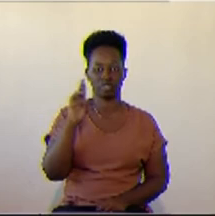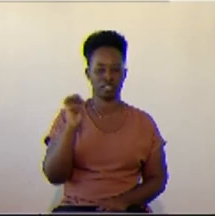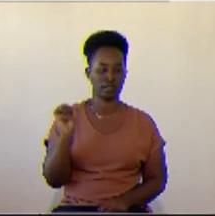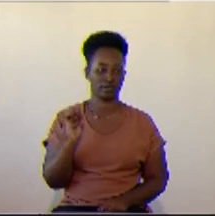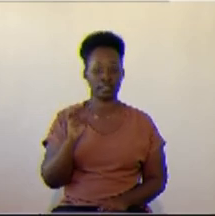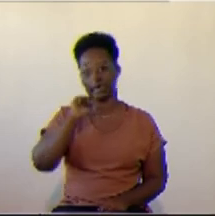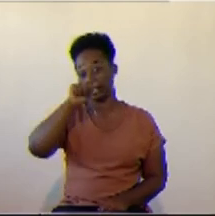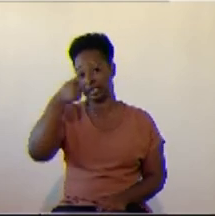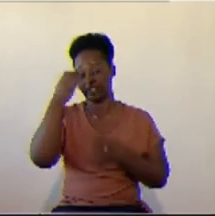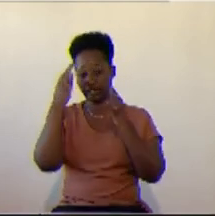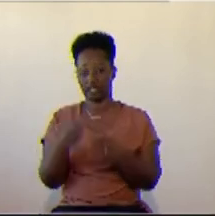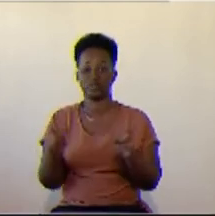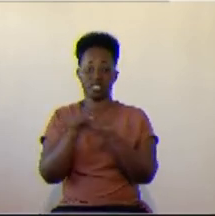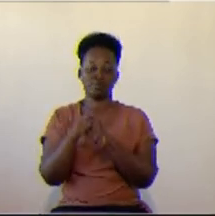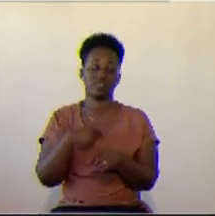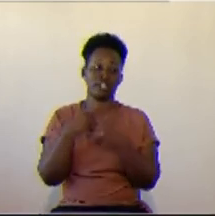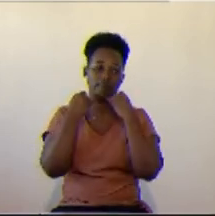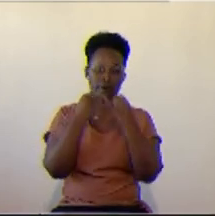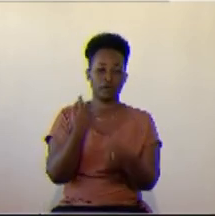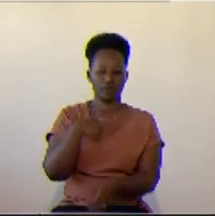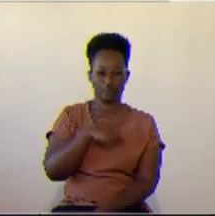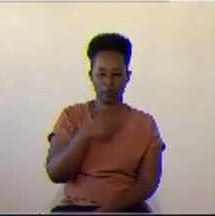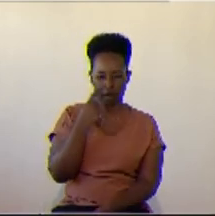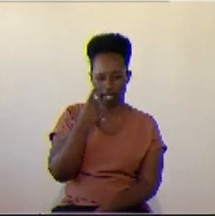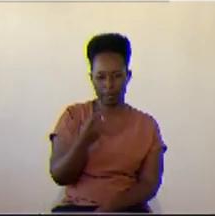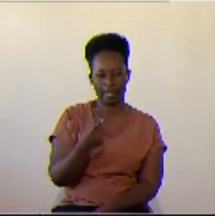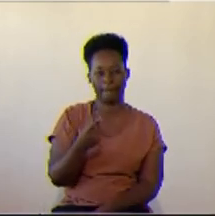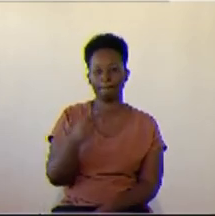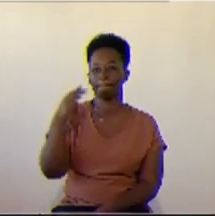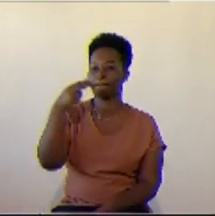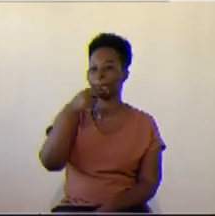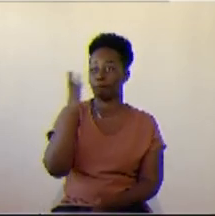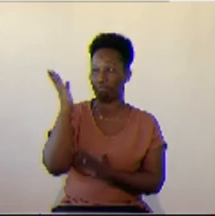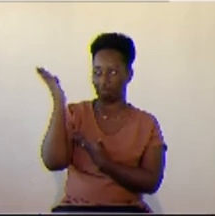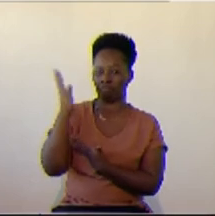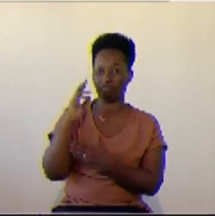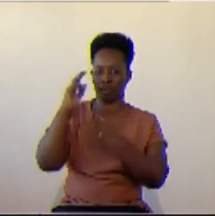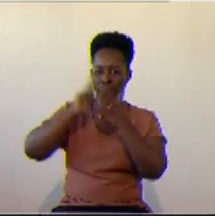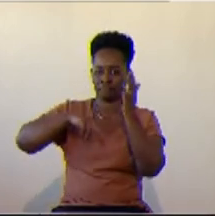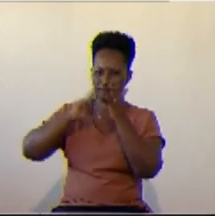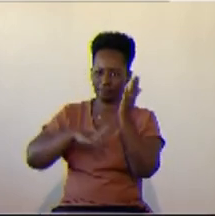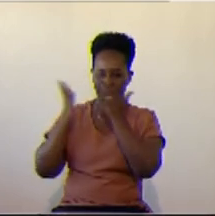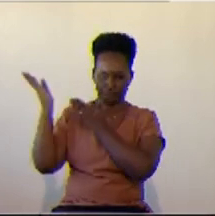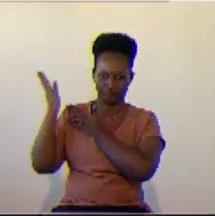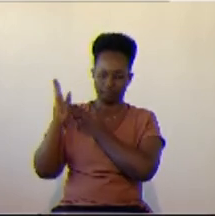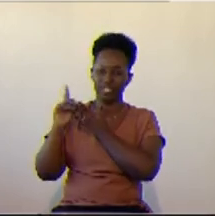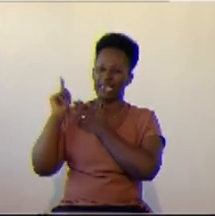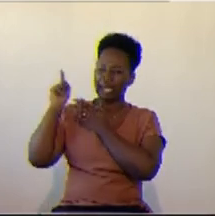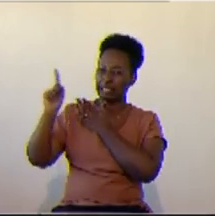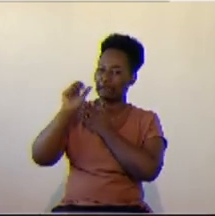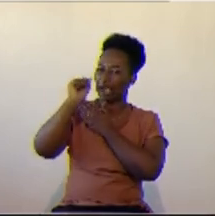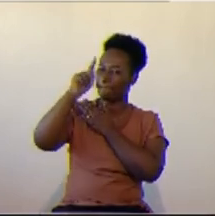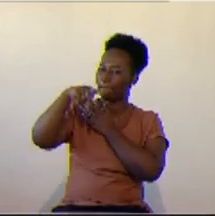as I told you, we are going to be looking at the Hare's apparatus. So what does this apparatus